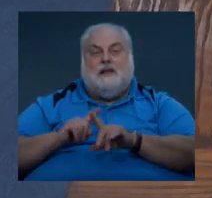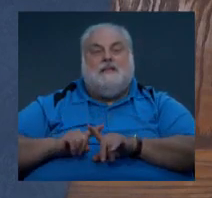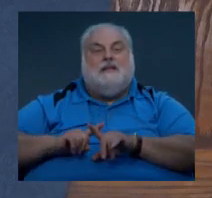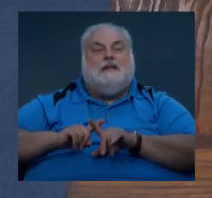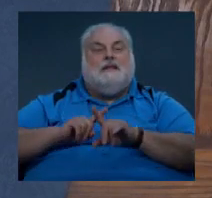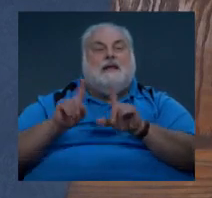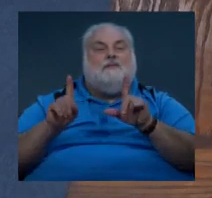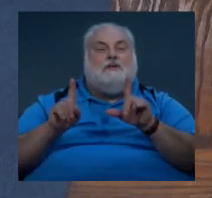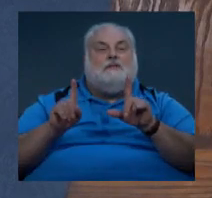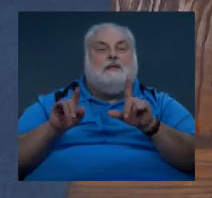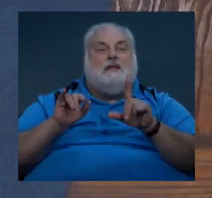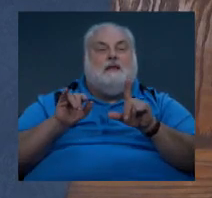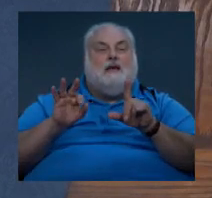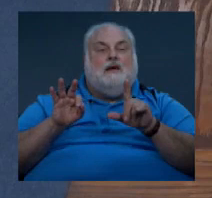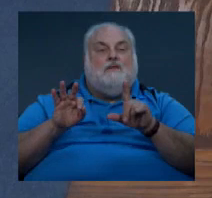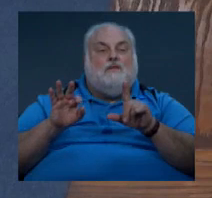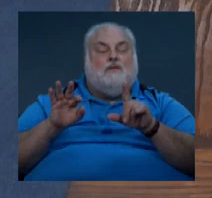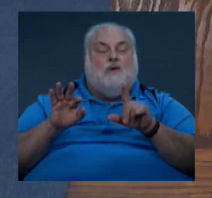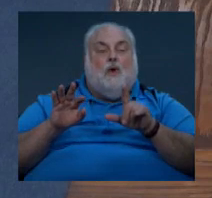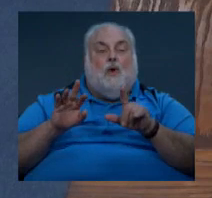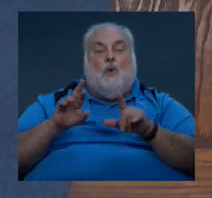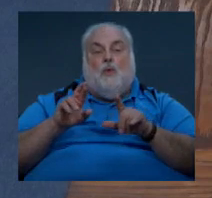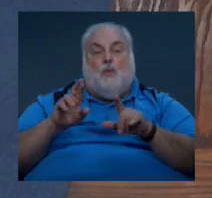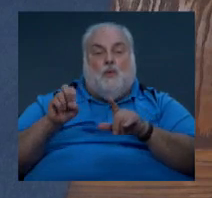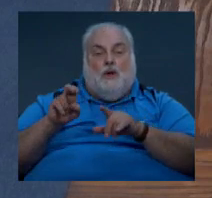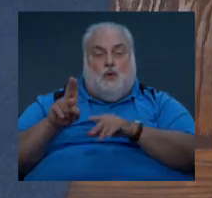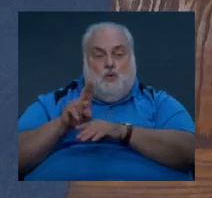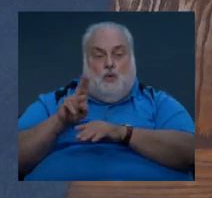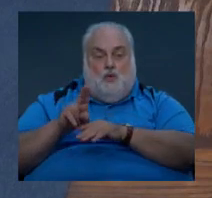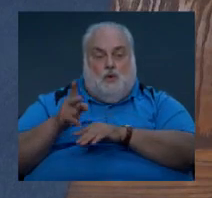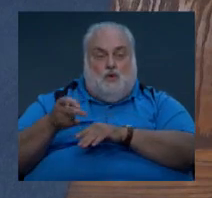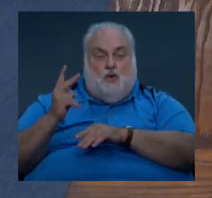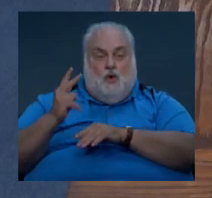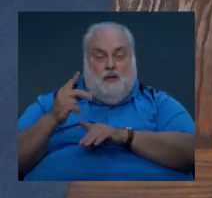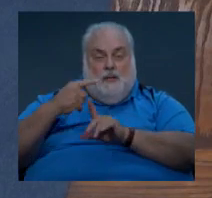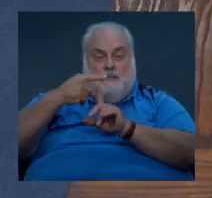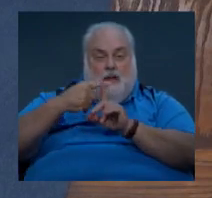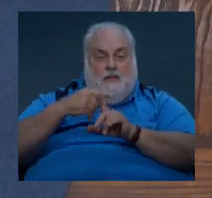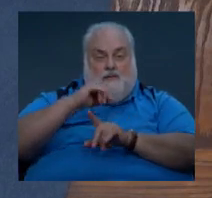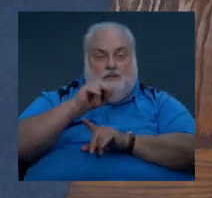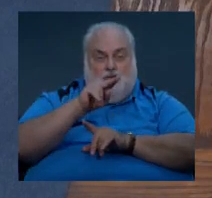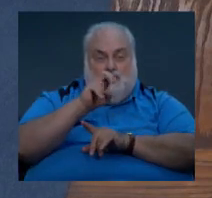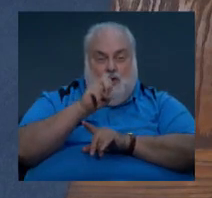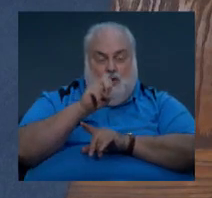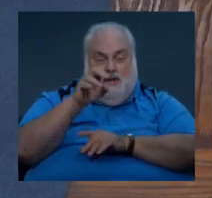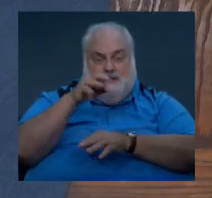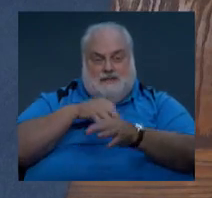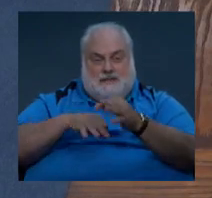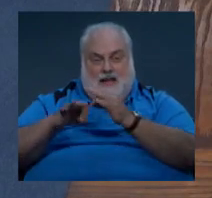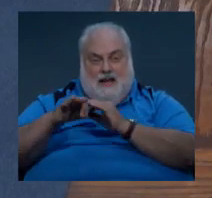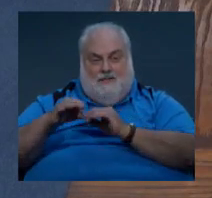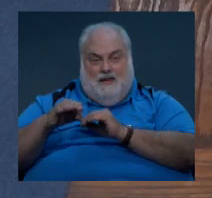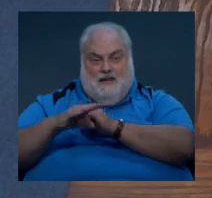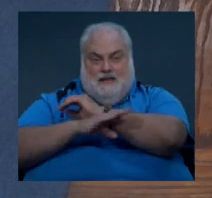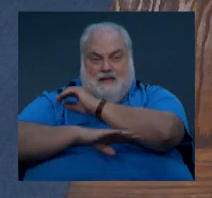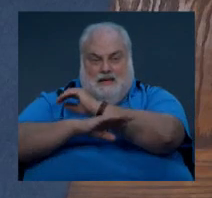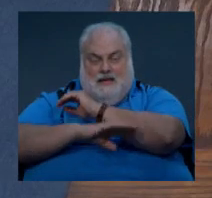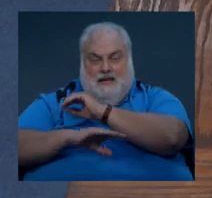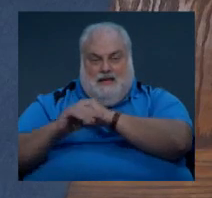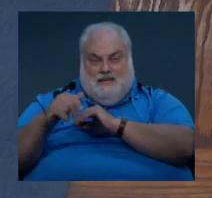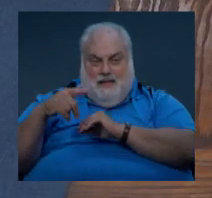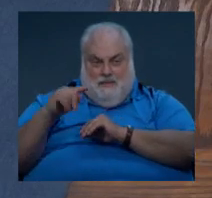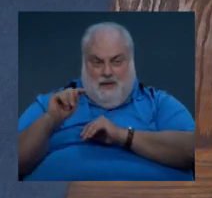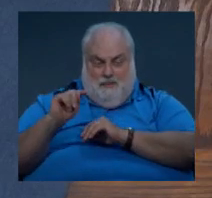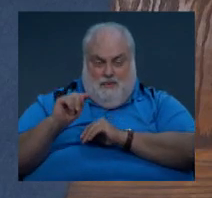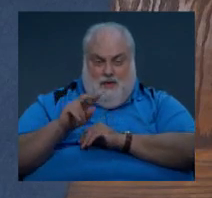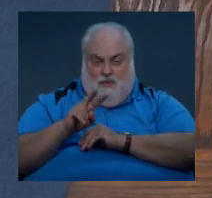difference in if we close or repurpose 2 of the courses in June as opposed to at the end of September. So that